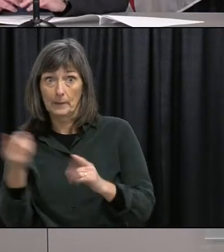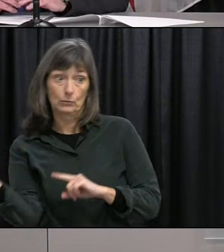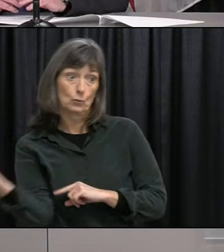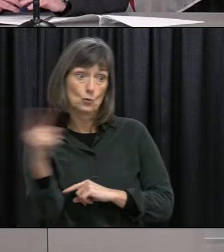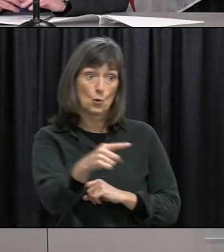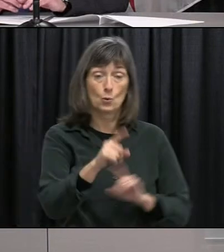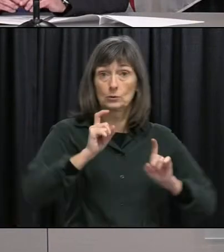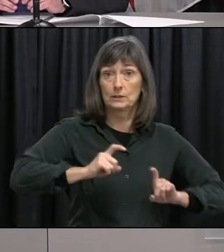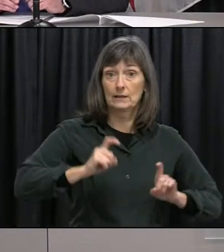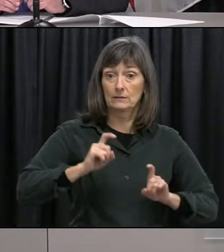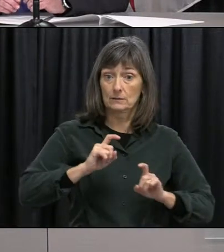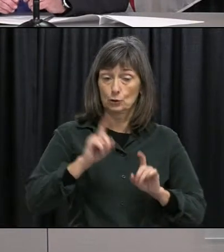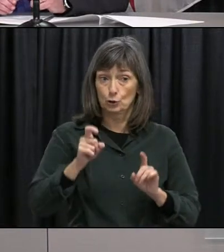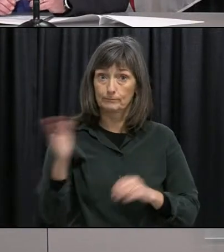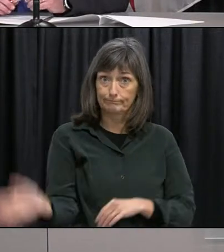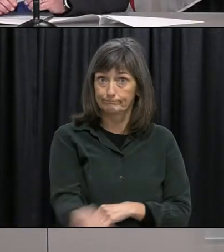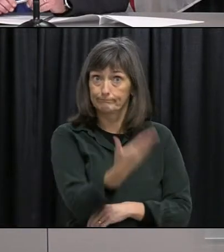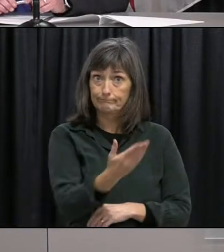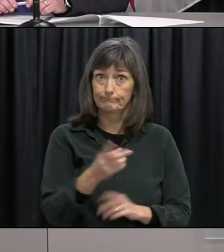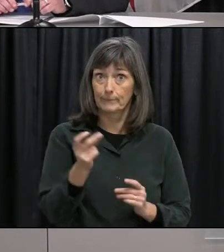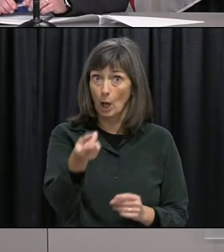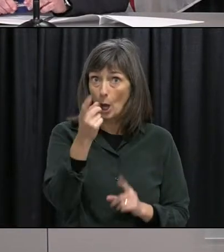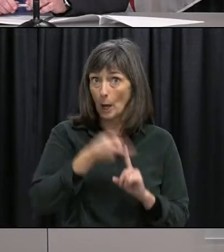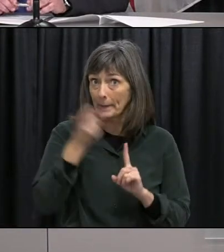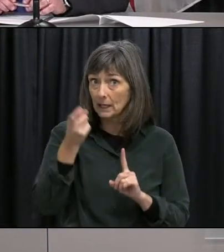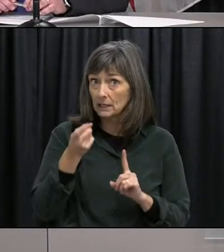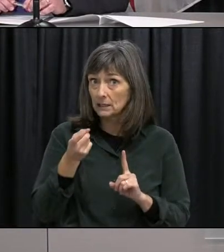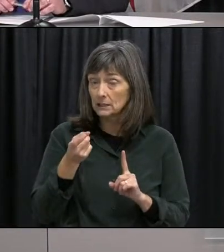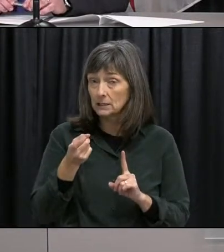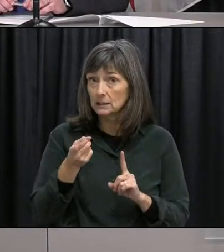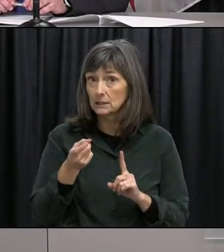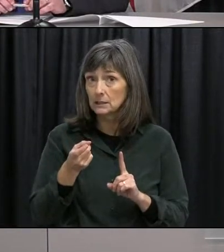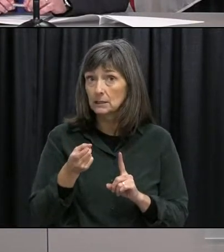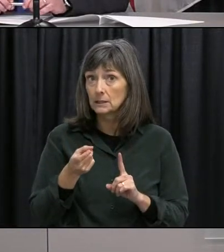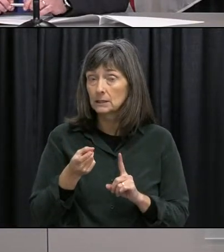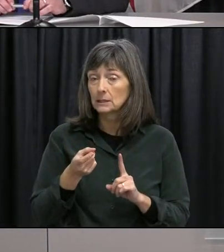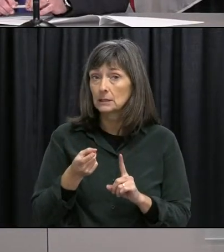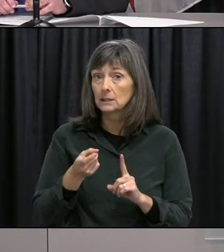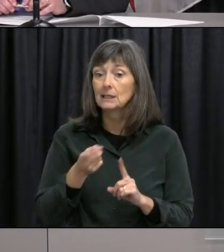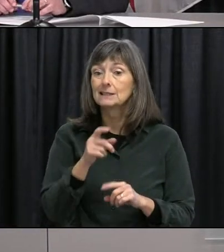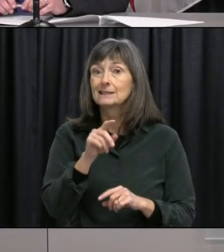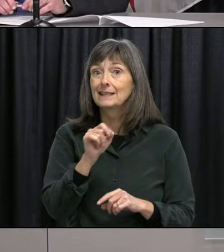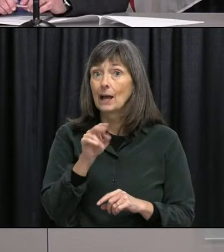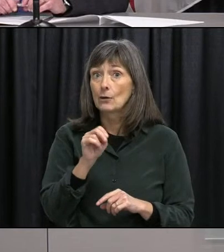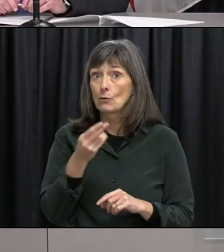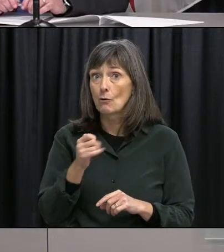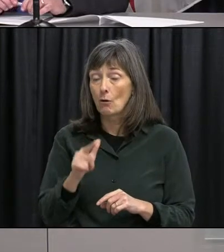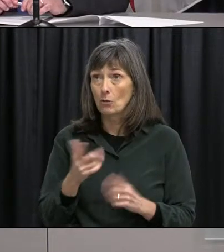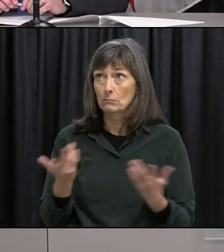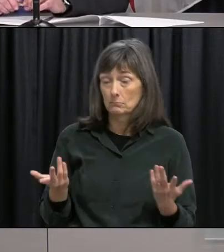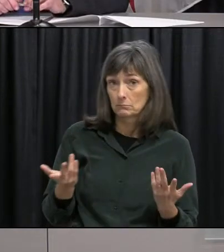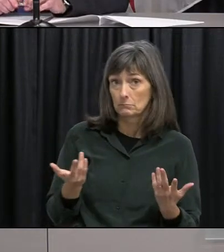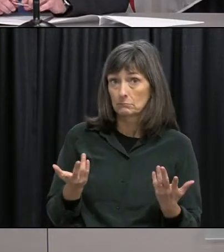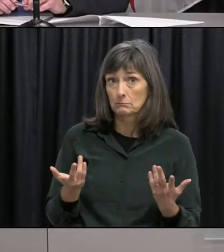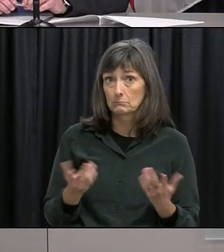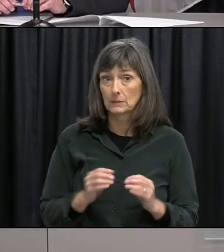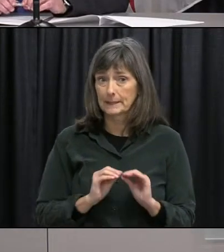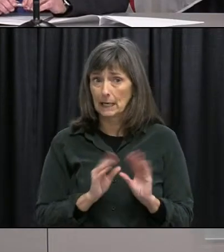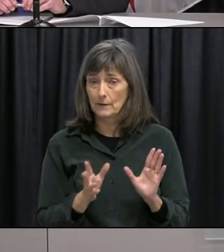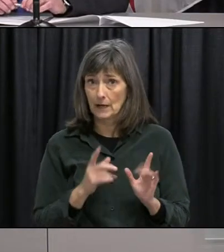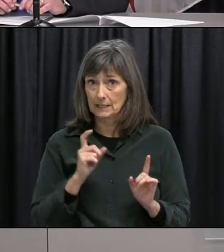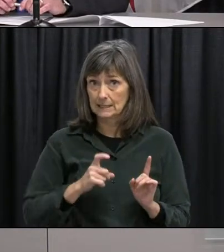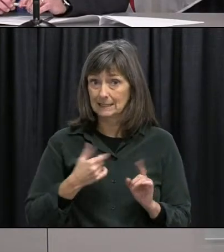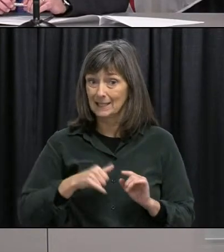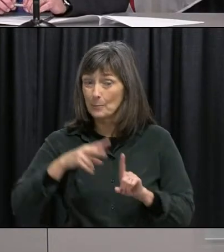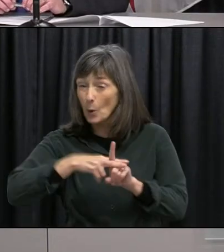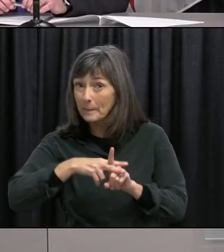question. The testing site in Deer Lake at the town hall, there's a lot of cars coming through it. I'm just looking to clarify. You still